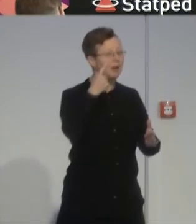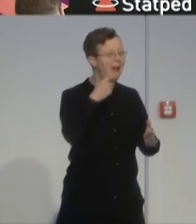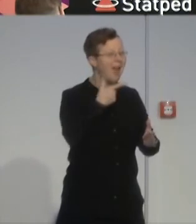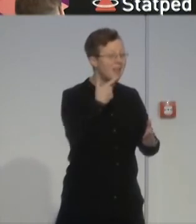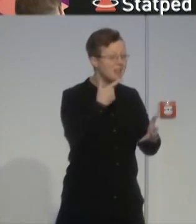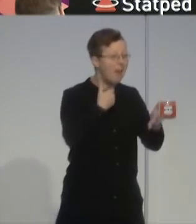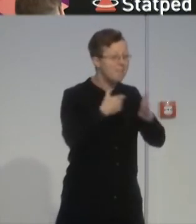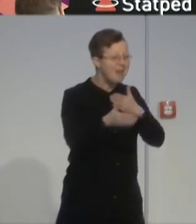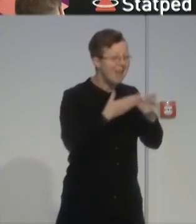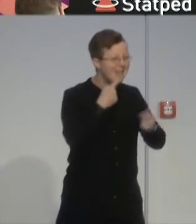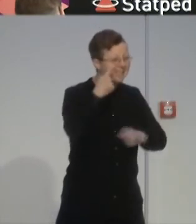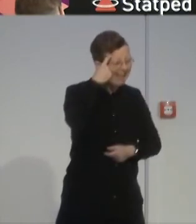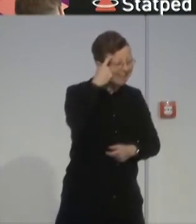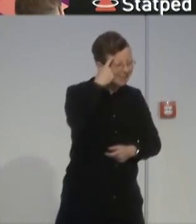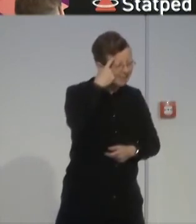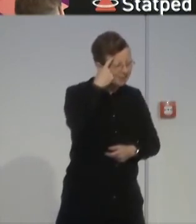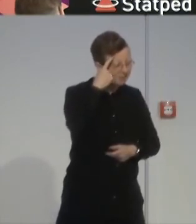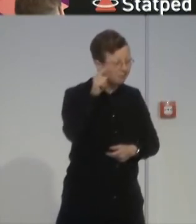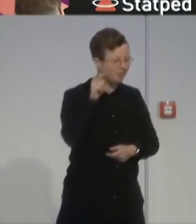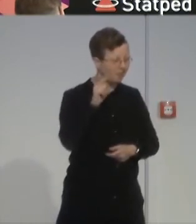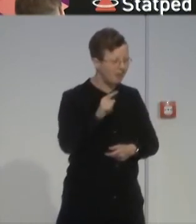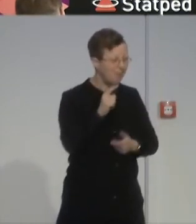describes exactly the